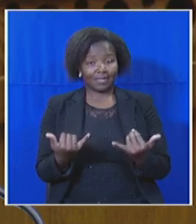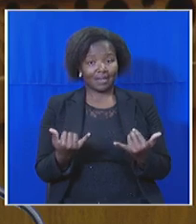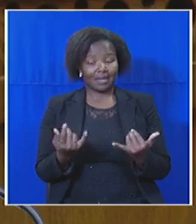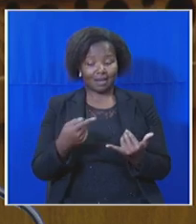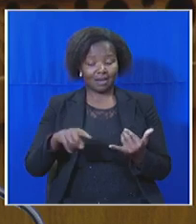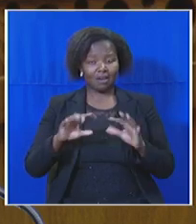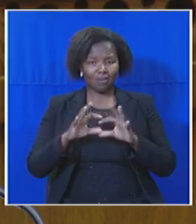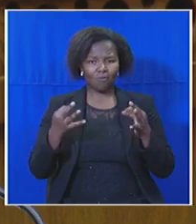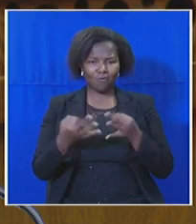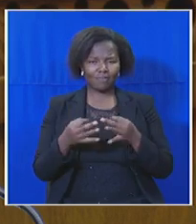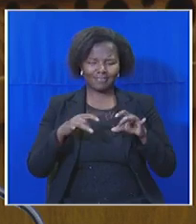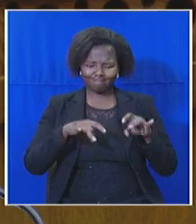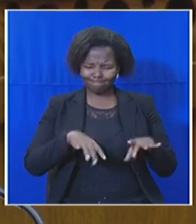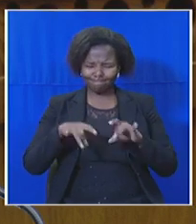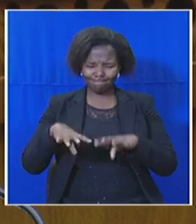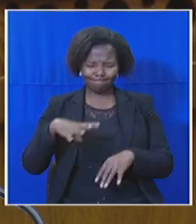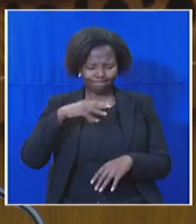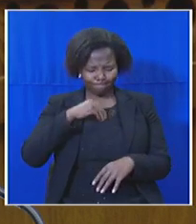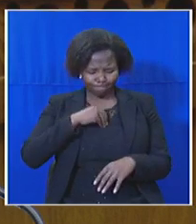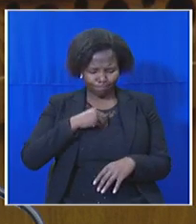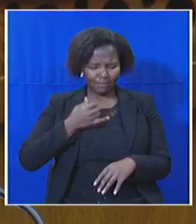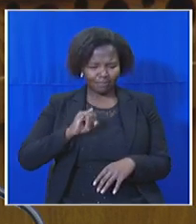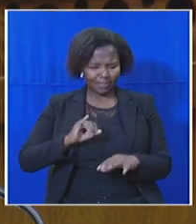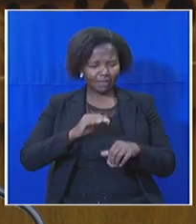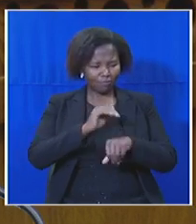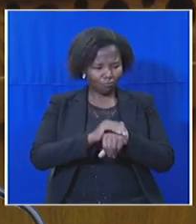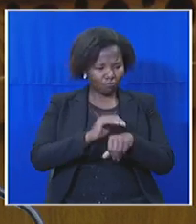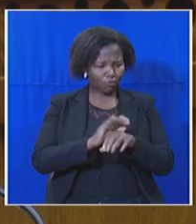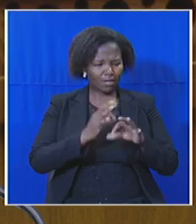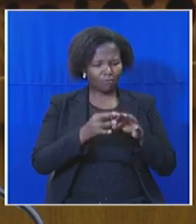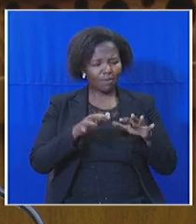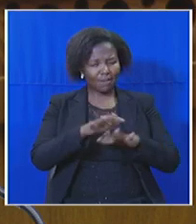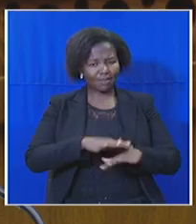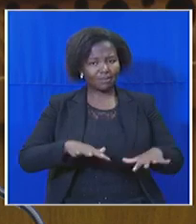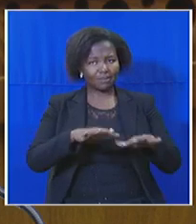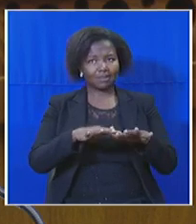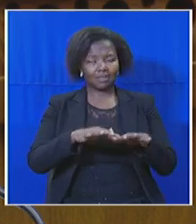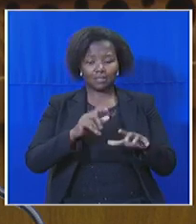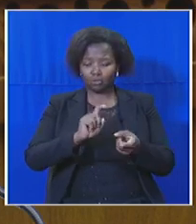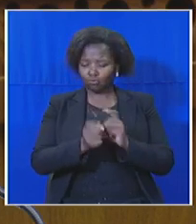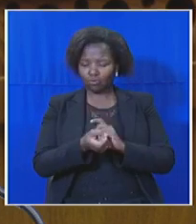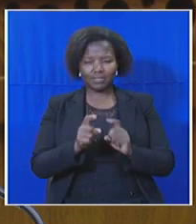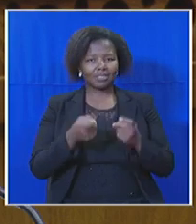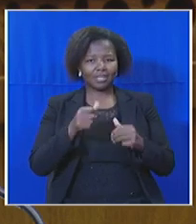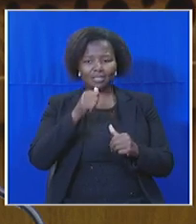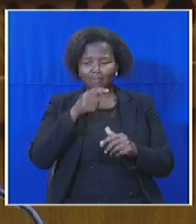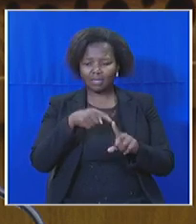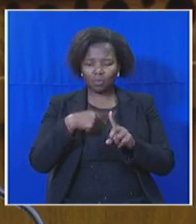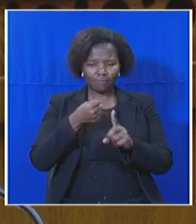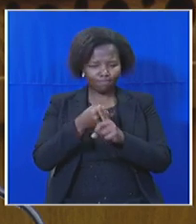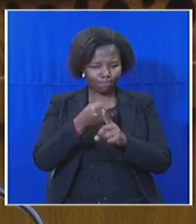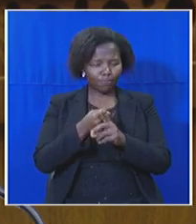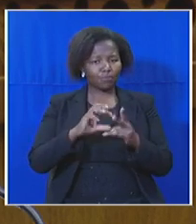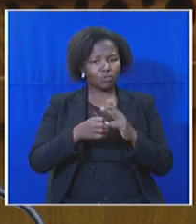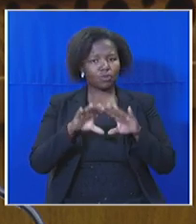pain etched on family members, relatives, and friends cannot be undone even as we work to lessen the